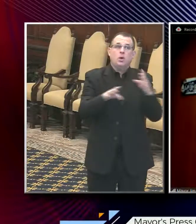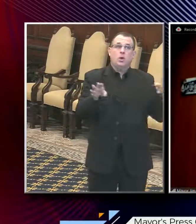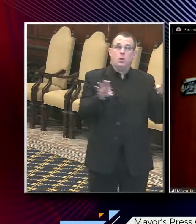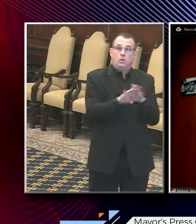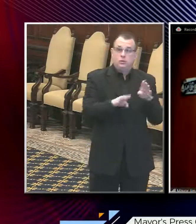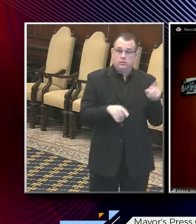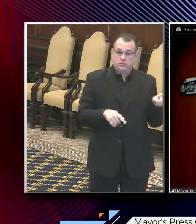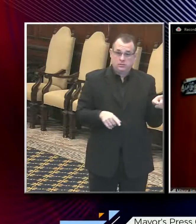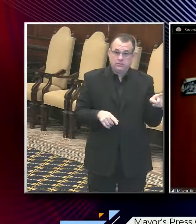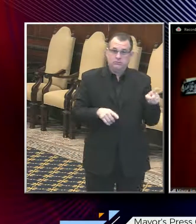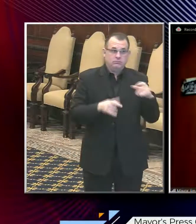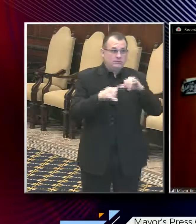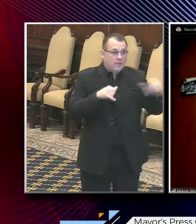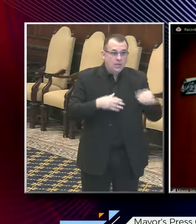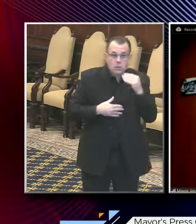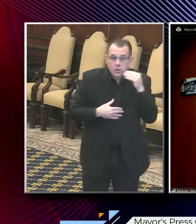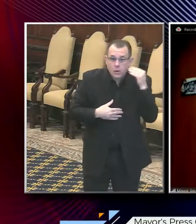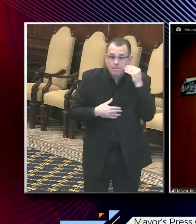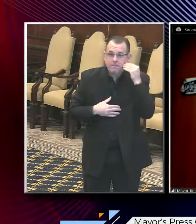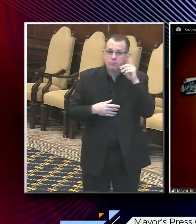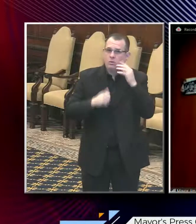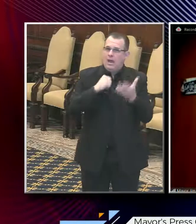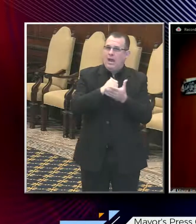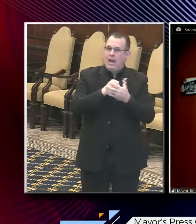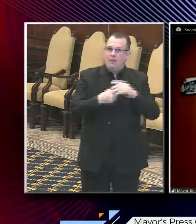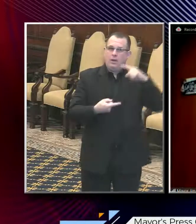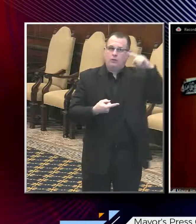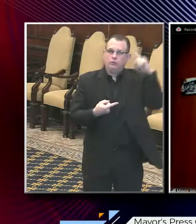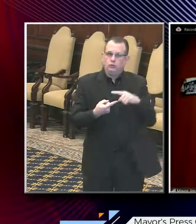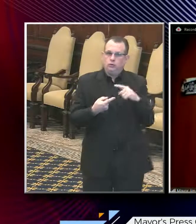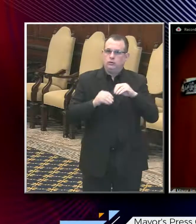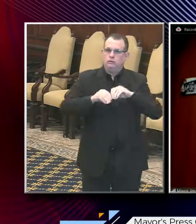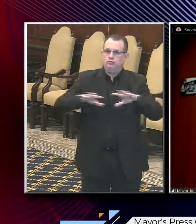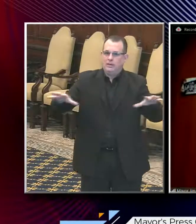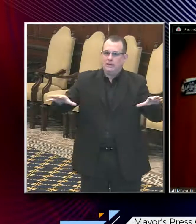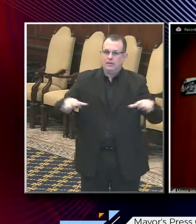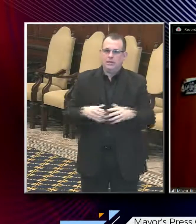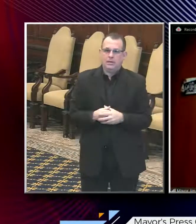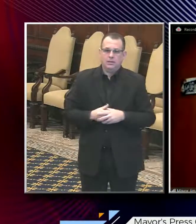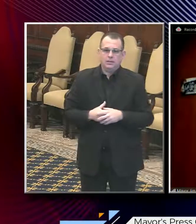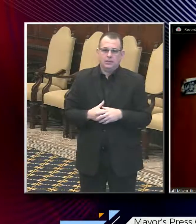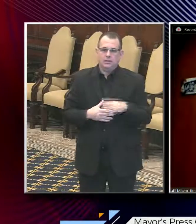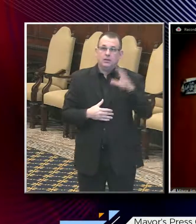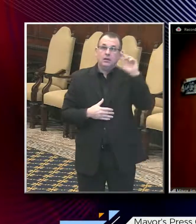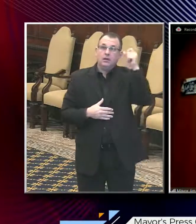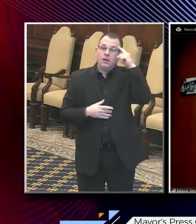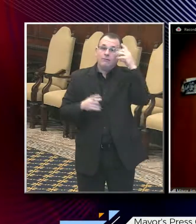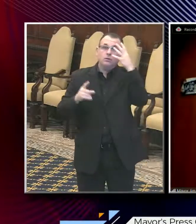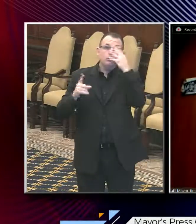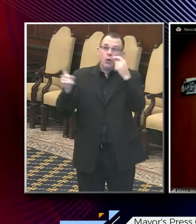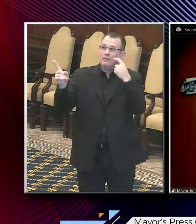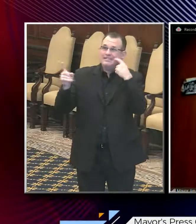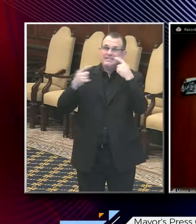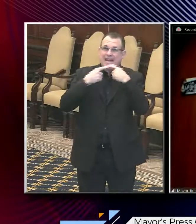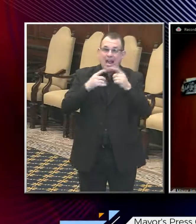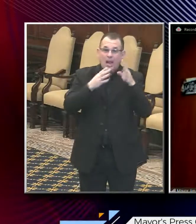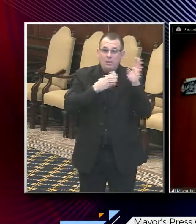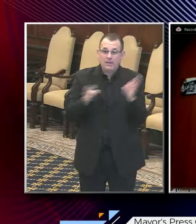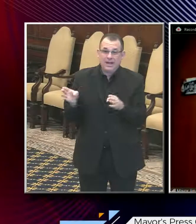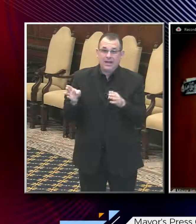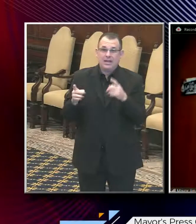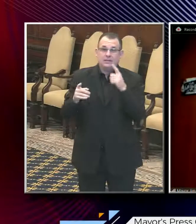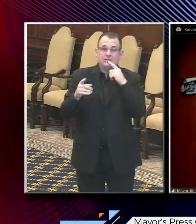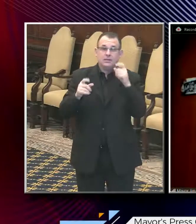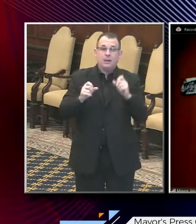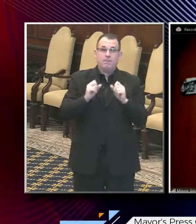COVID-19. Last evening, as you know, Governor Wolf unveiled his plan for how Pennsylvania can eventually return to normal activities.